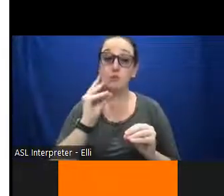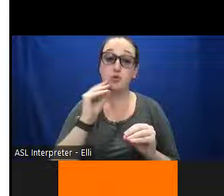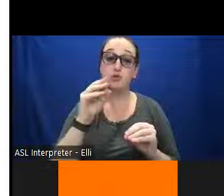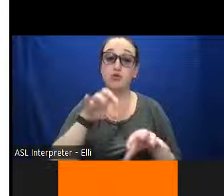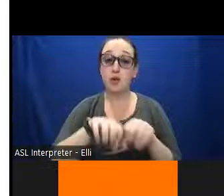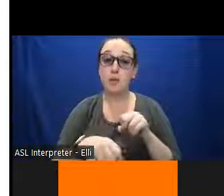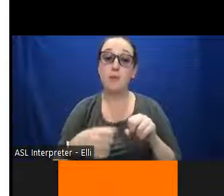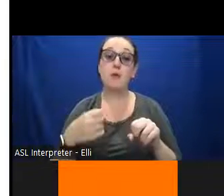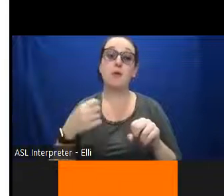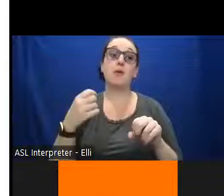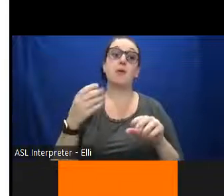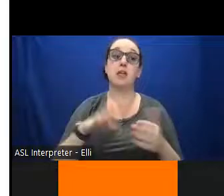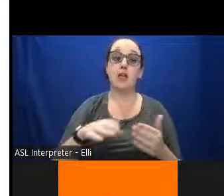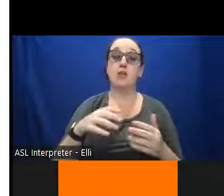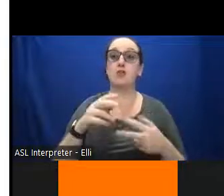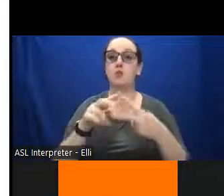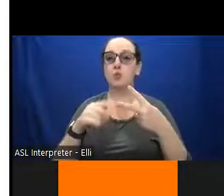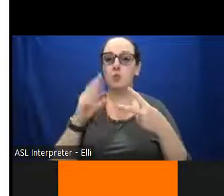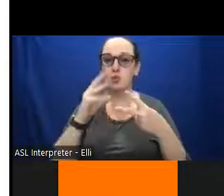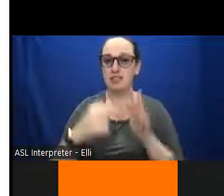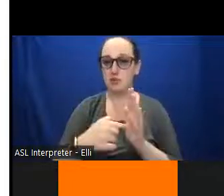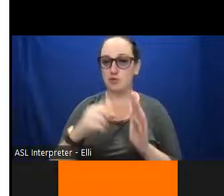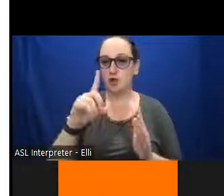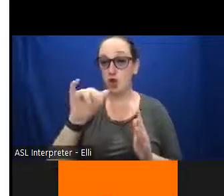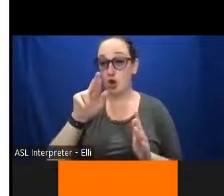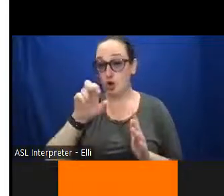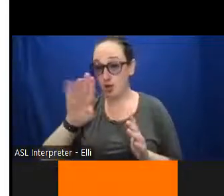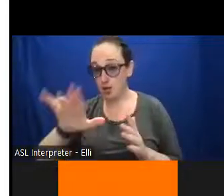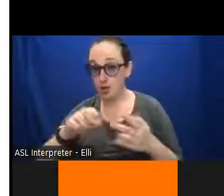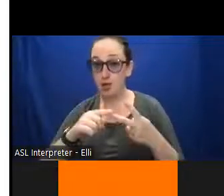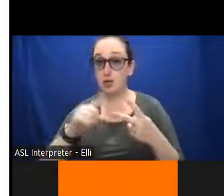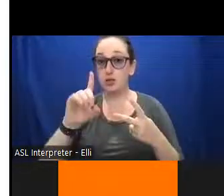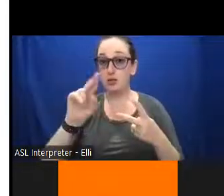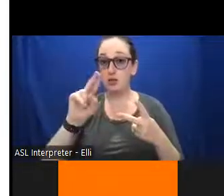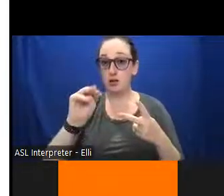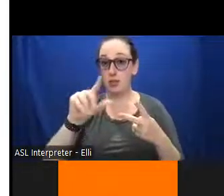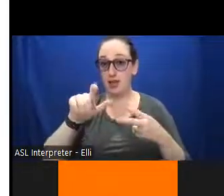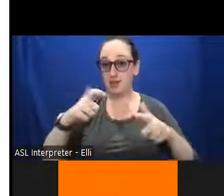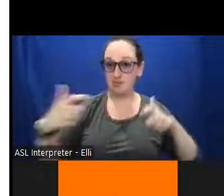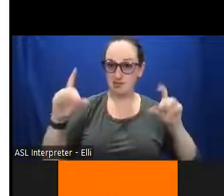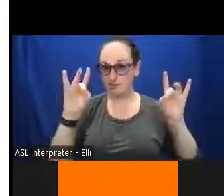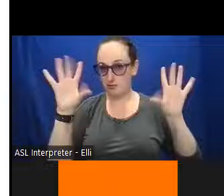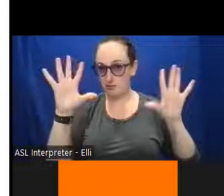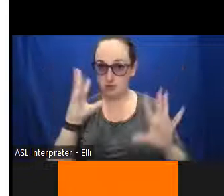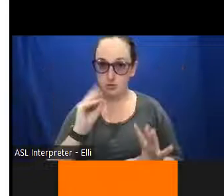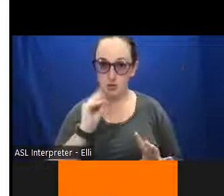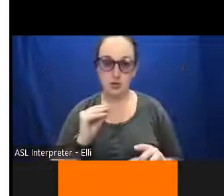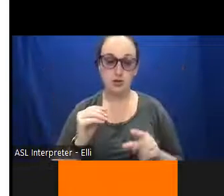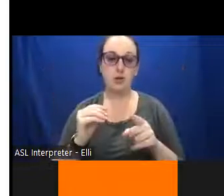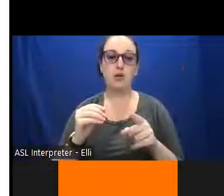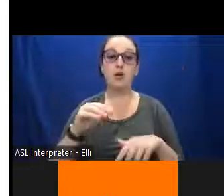Lockerbie, Dunblane. You're not superheroes. Having a brain makes you all vulnerable to secondary